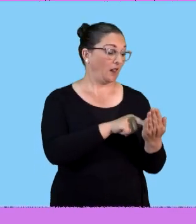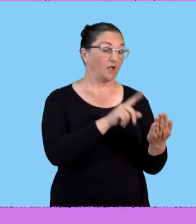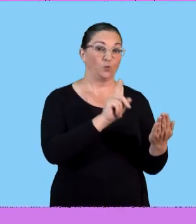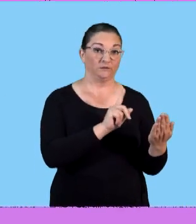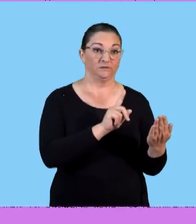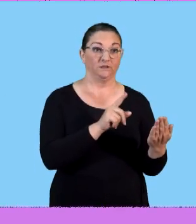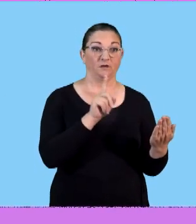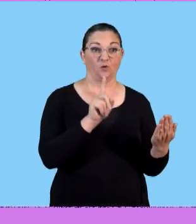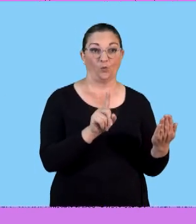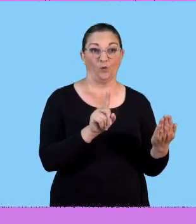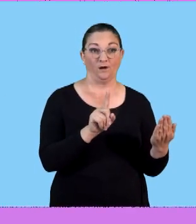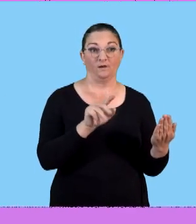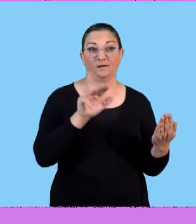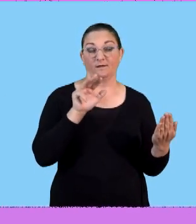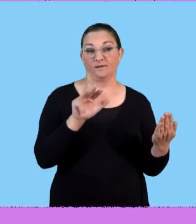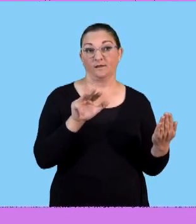my calculator: